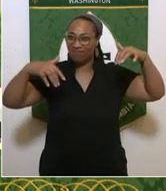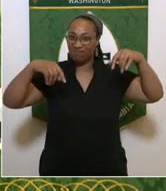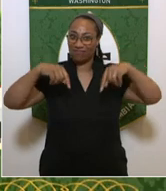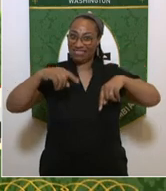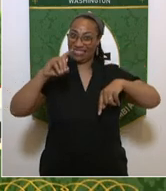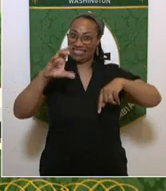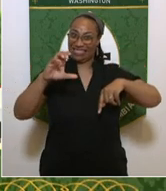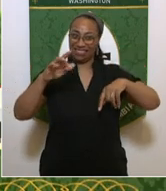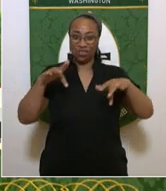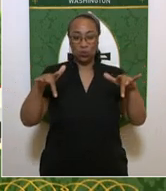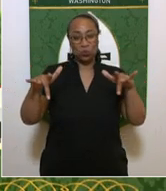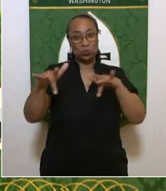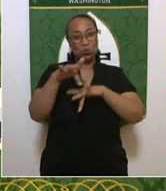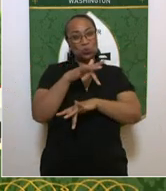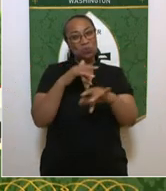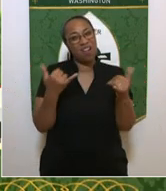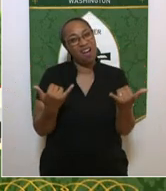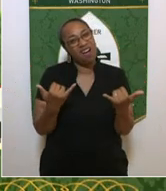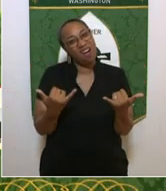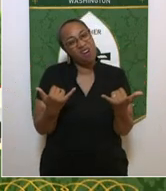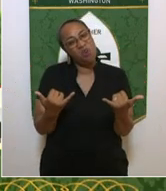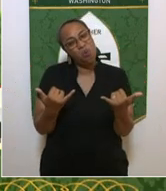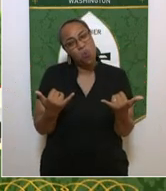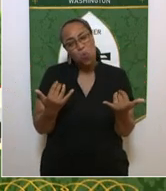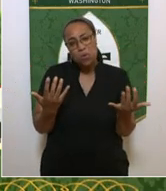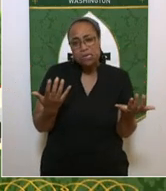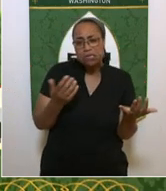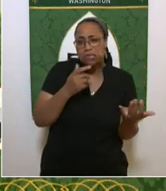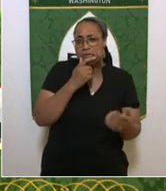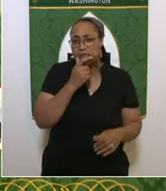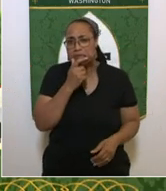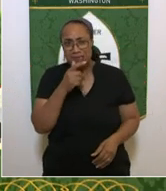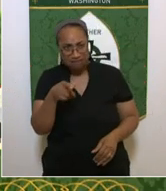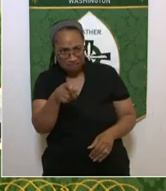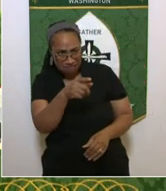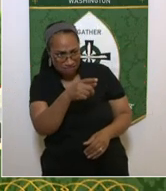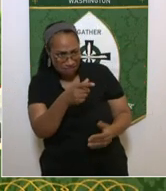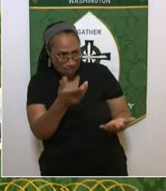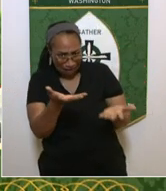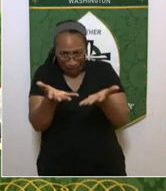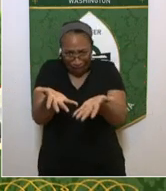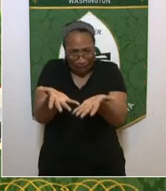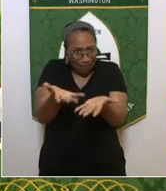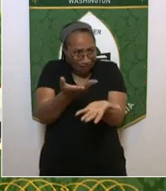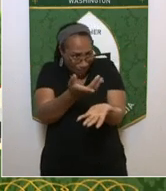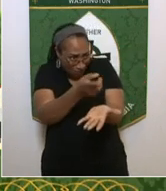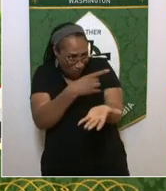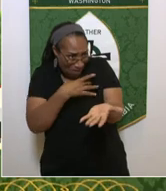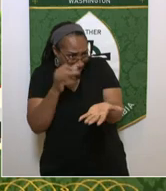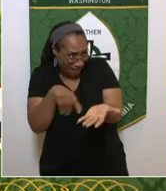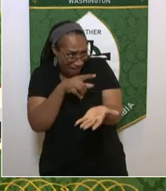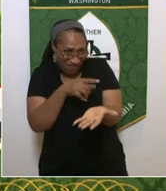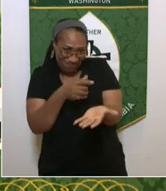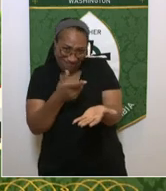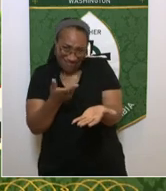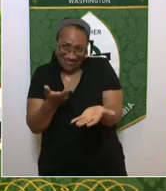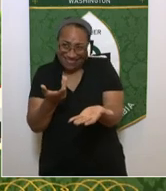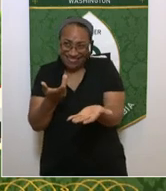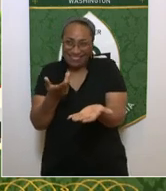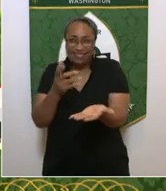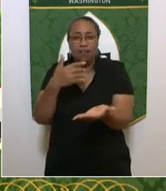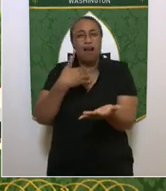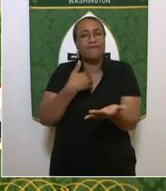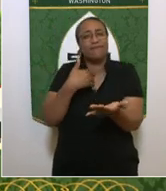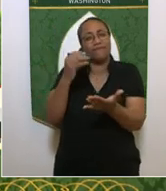here. And we just have a vision, a well-planned vision that balances our sports interests,